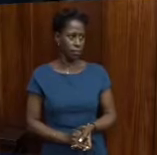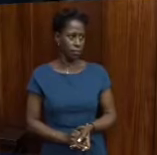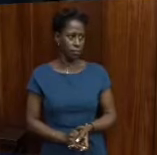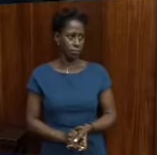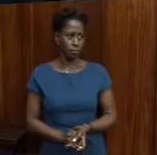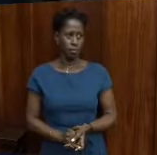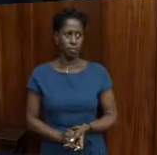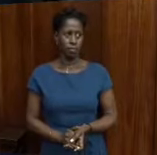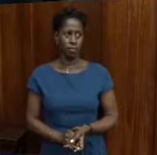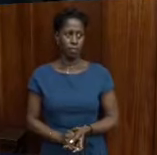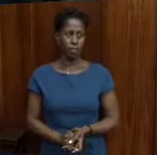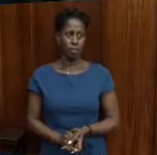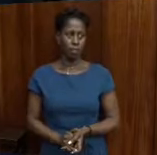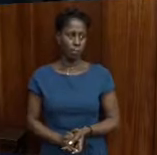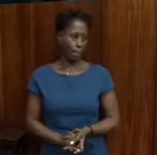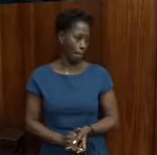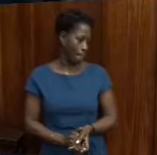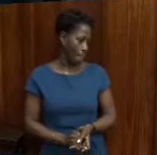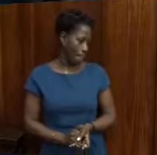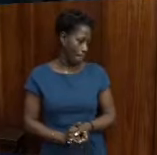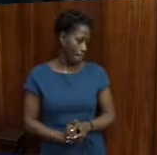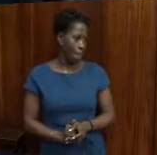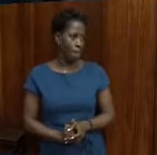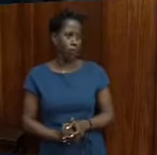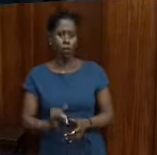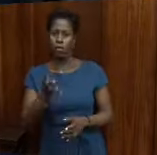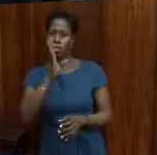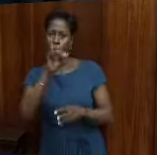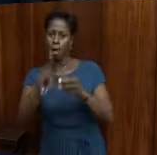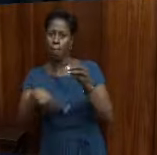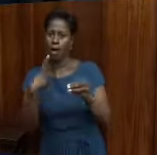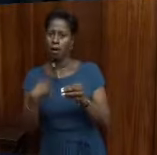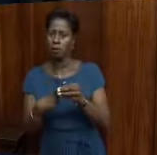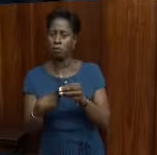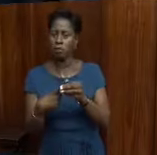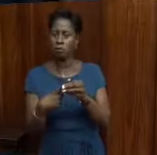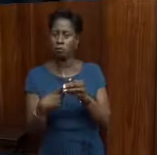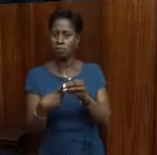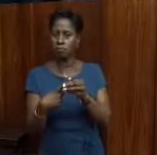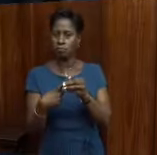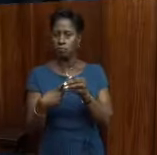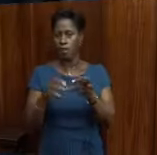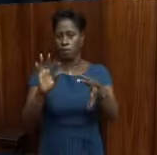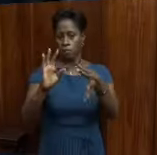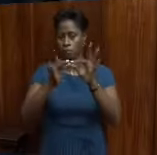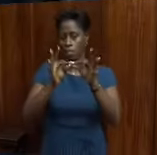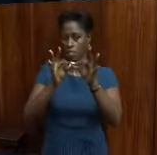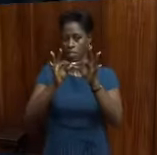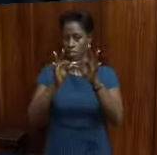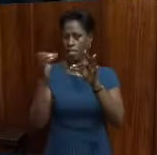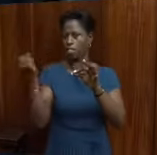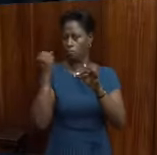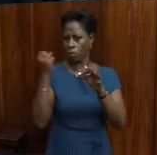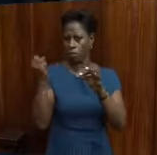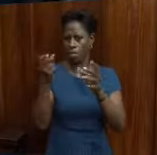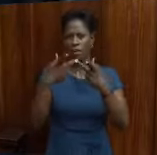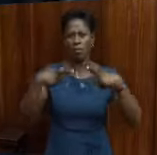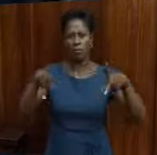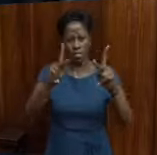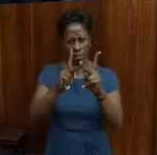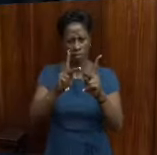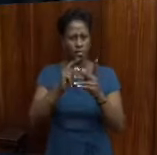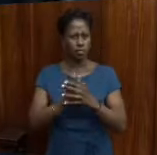sporting facilities are of utmost importance, and the ministry has completed a facilities management policy which will guide the management